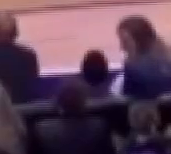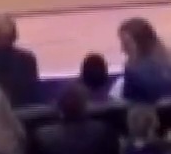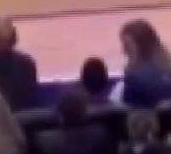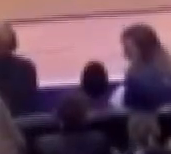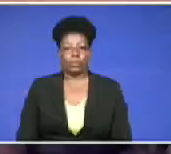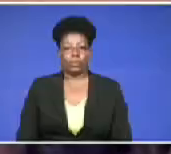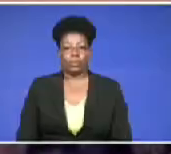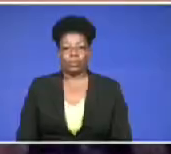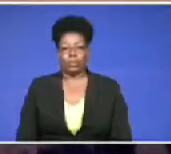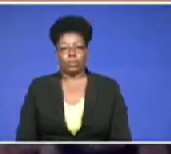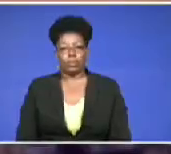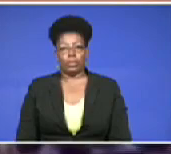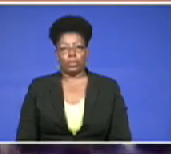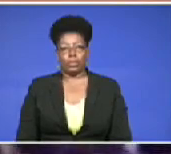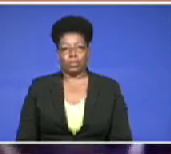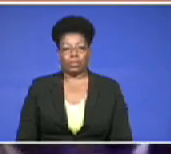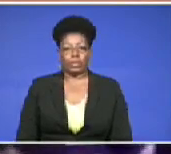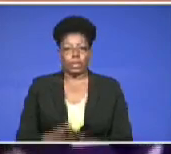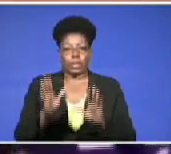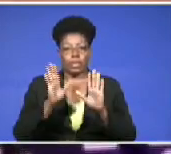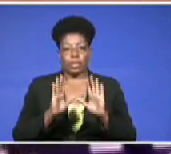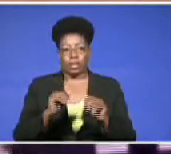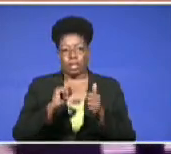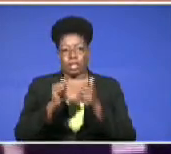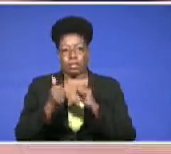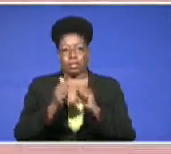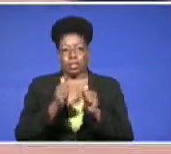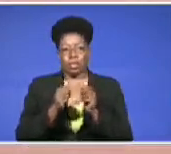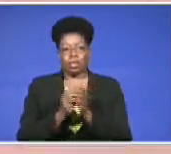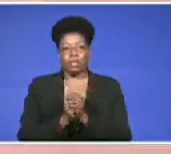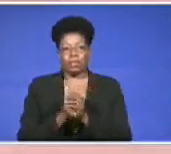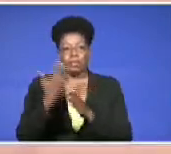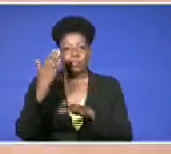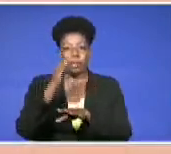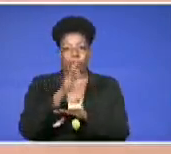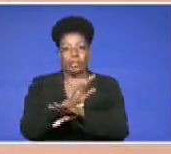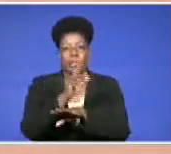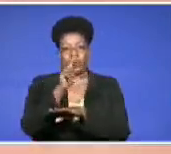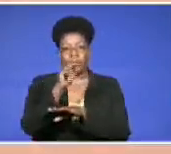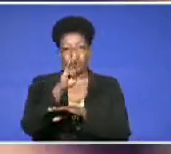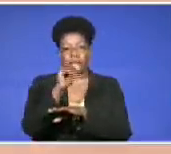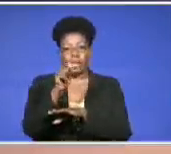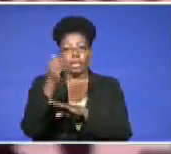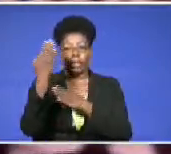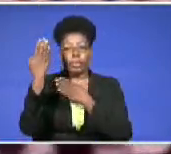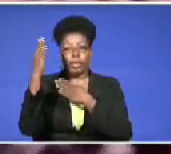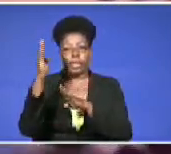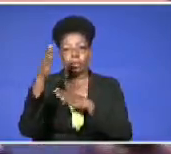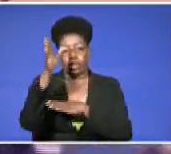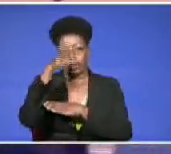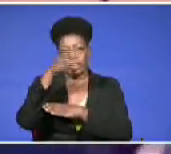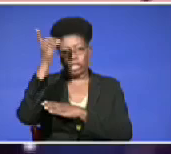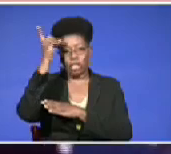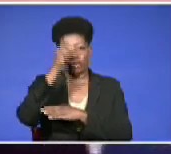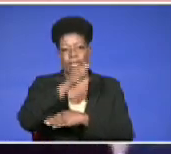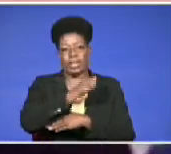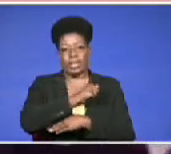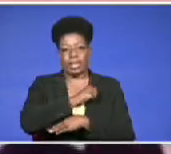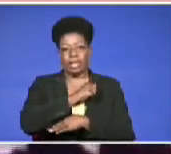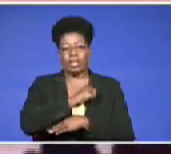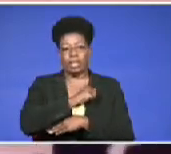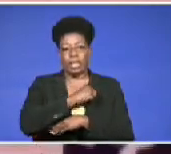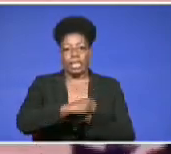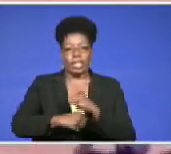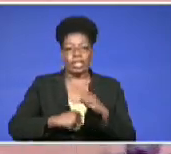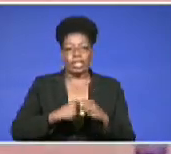I'm Amajal Knowles with your Sunday sports. A scary sight last night in the NBA as Bahamian big man DeAndre Ayton suffered an